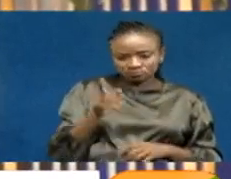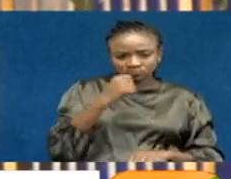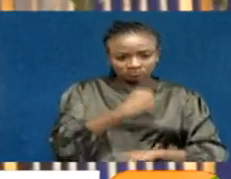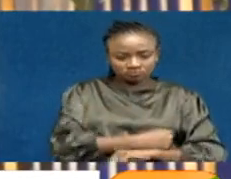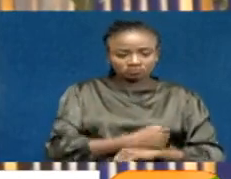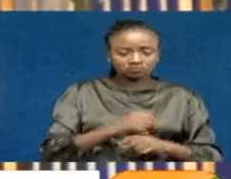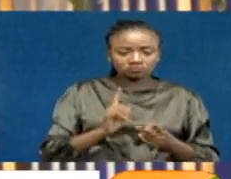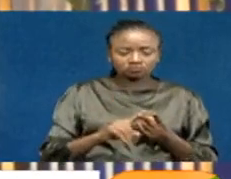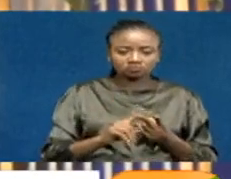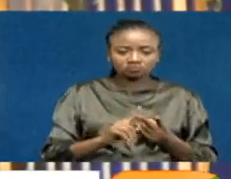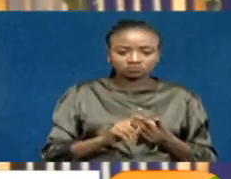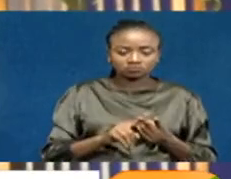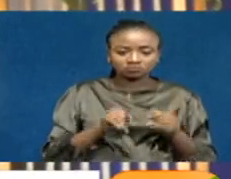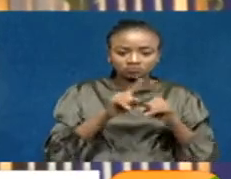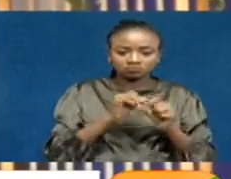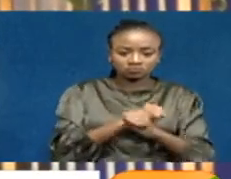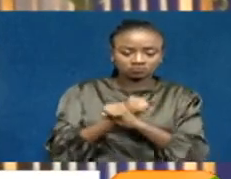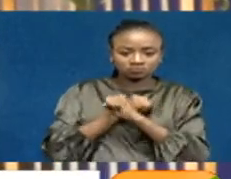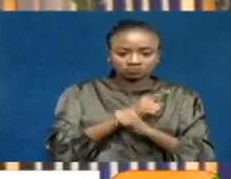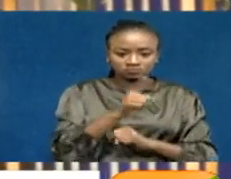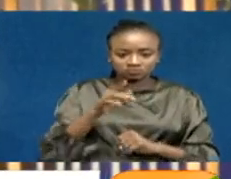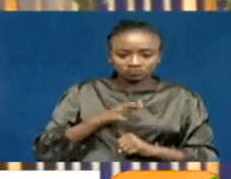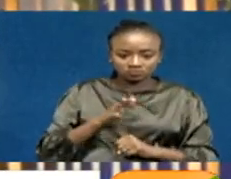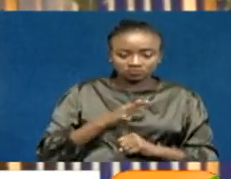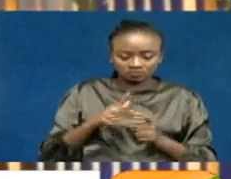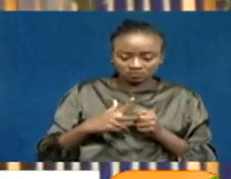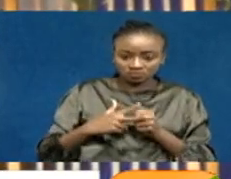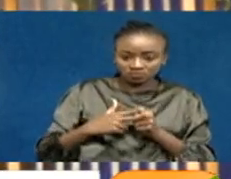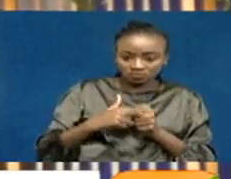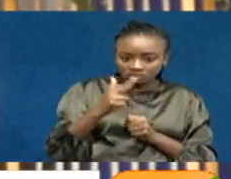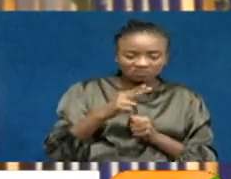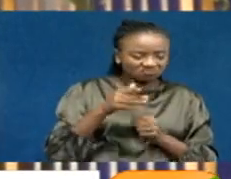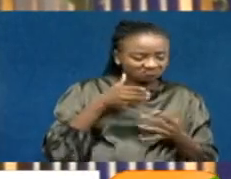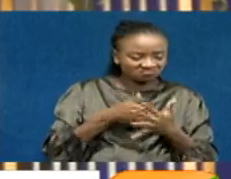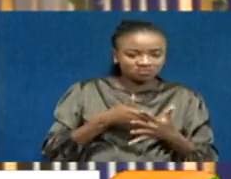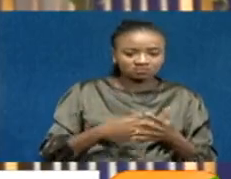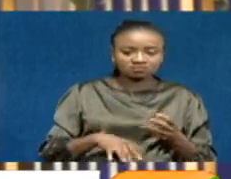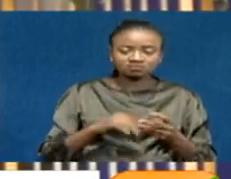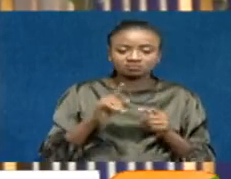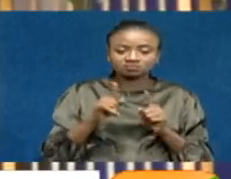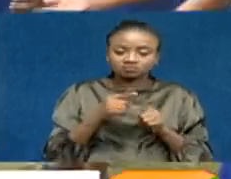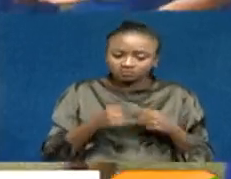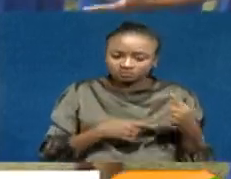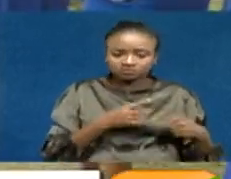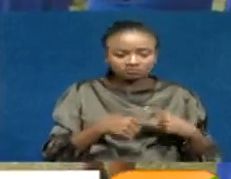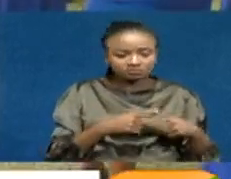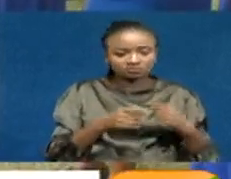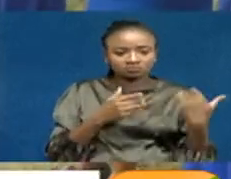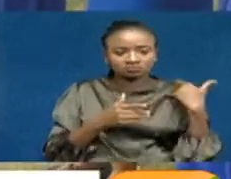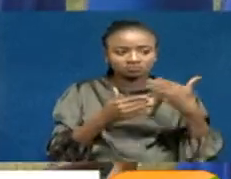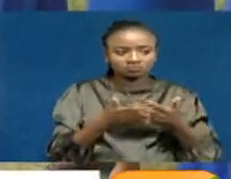kuzuia kuathiriwa kwa akina mama FGM. Na hii kasi inaendelea.